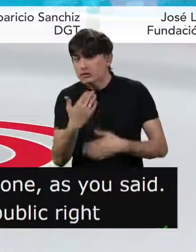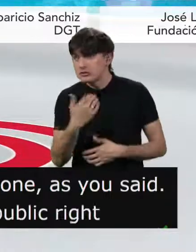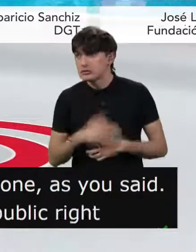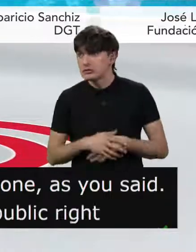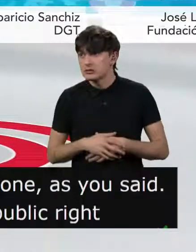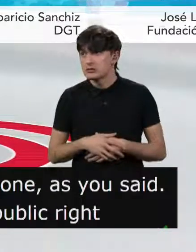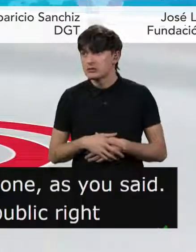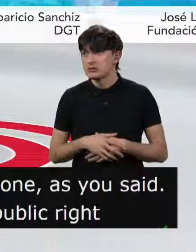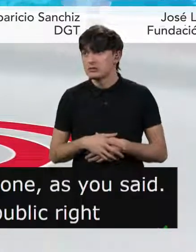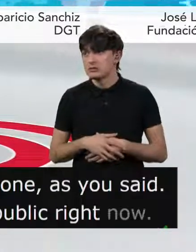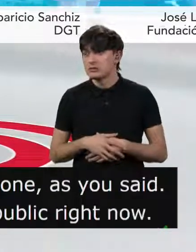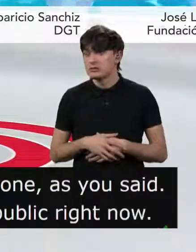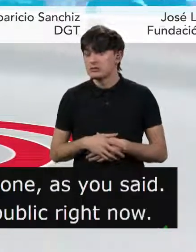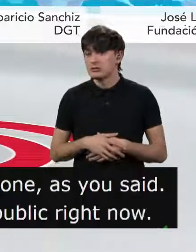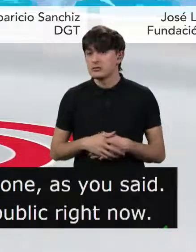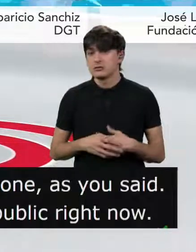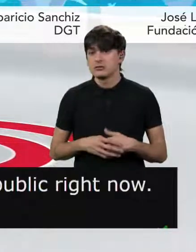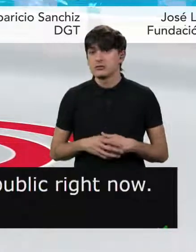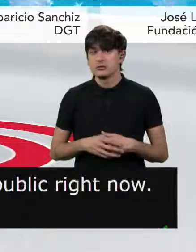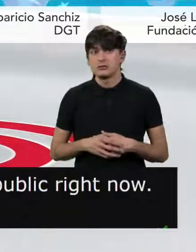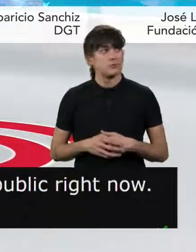tell me if any questions have come in.